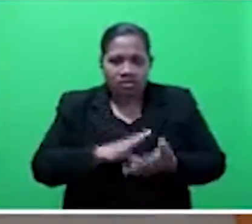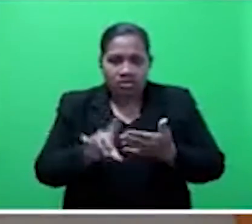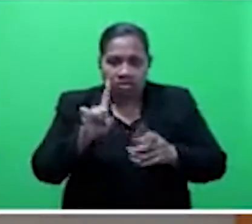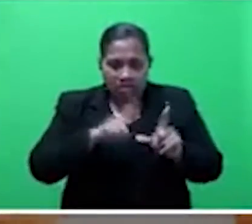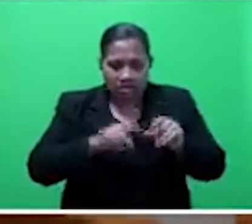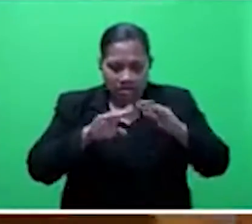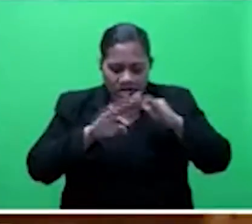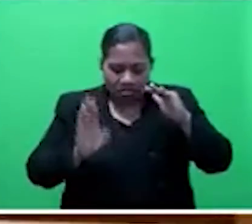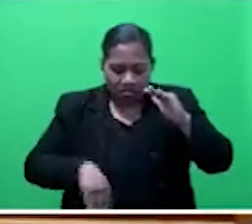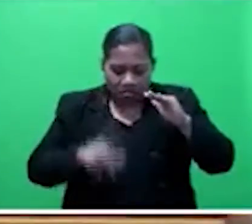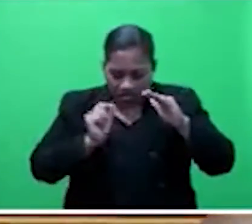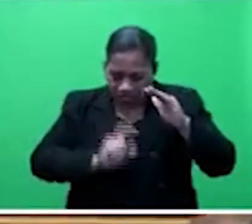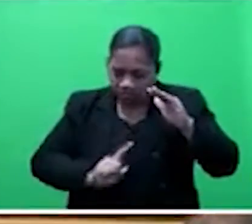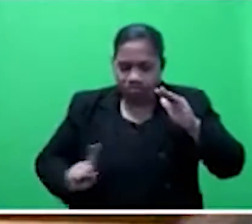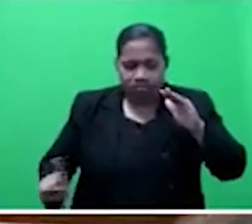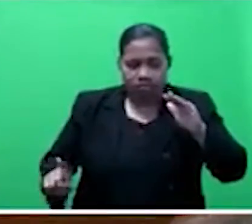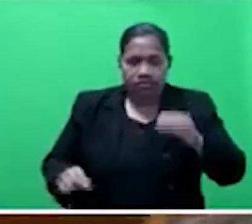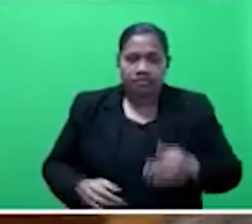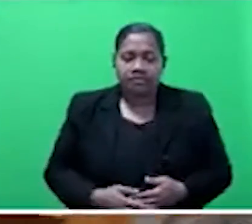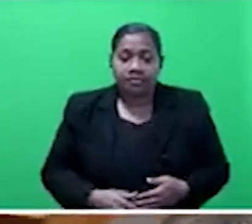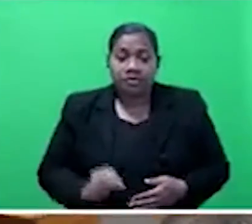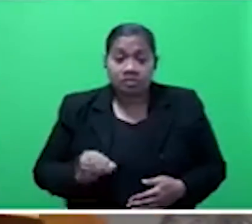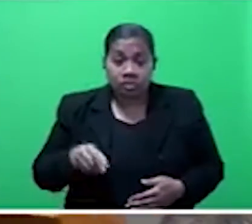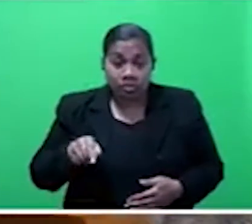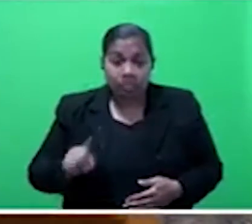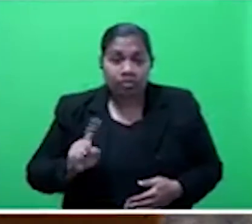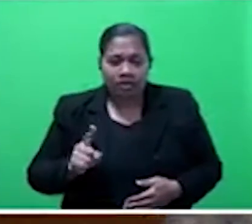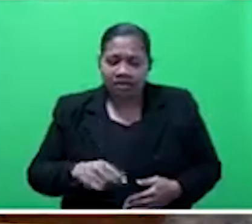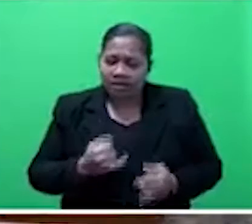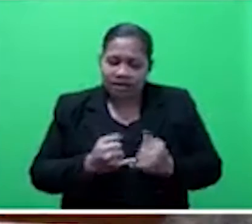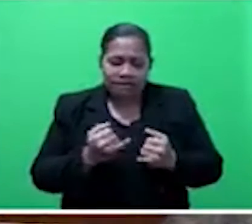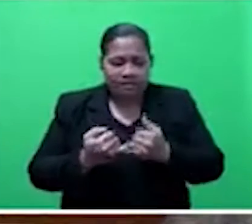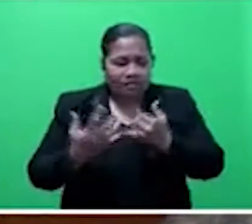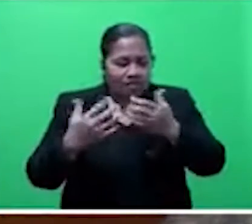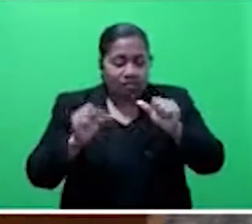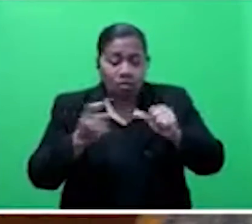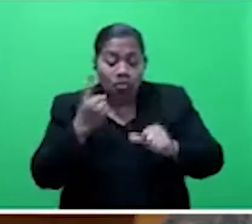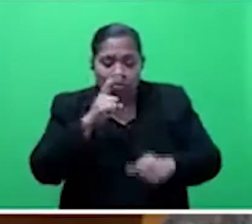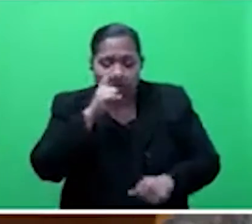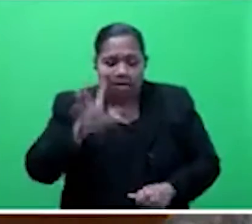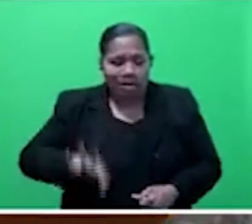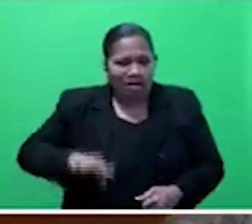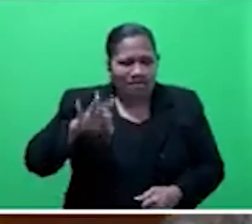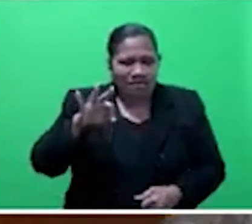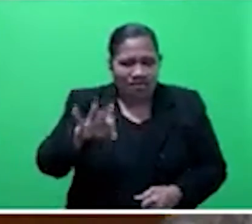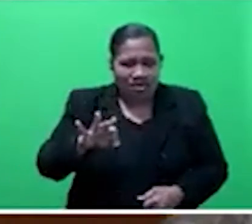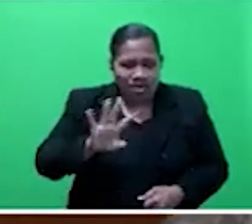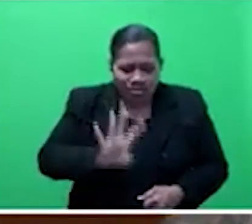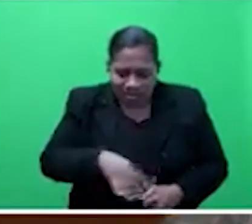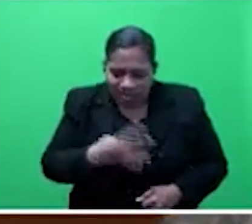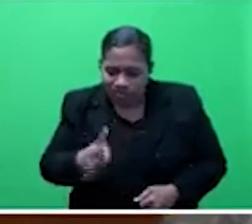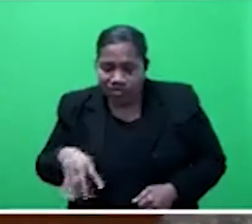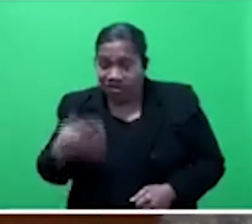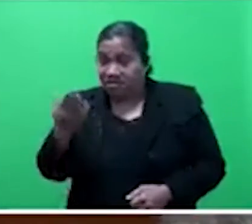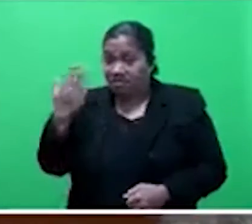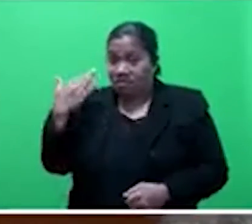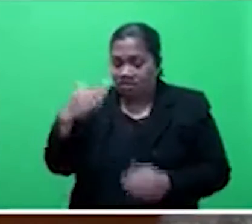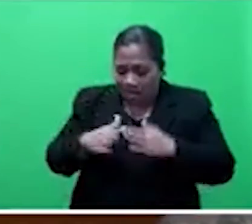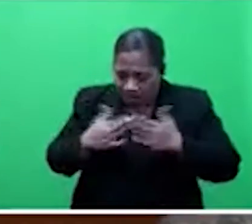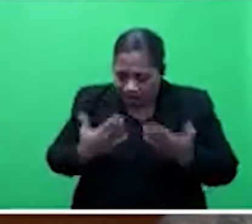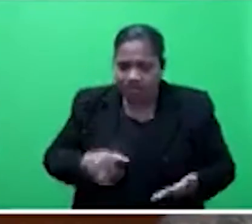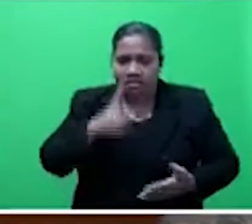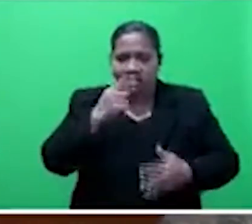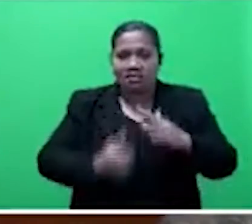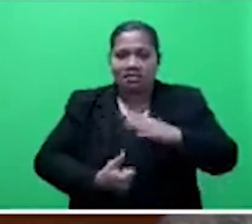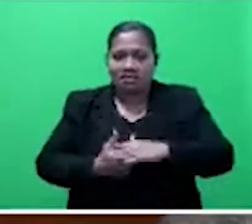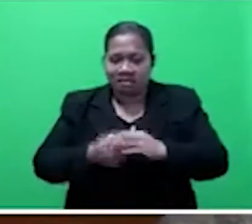be very successful, with those who could not afford treatment in the past now able to access the